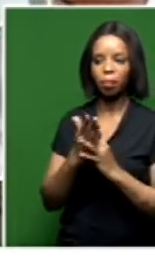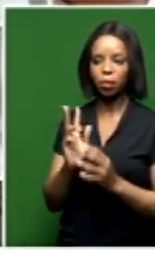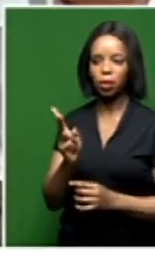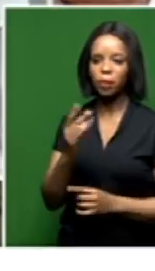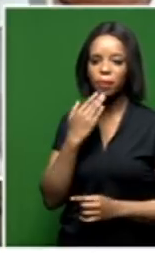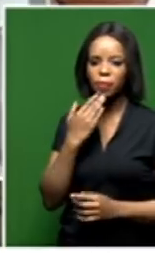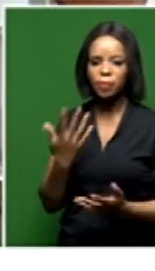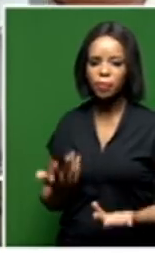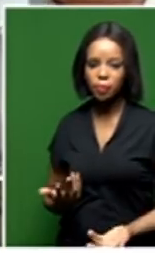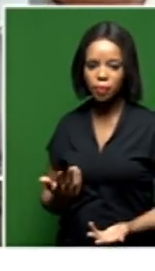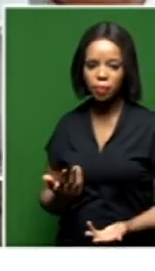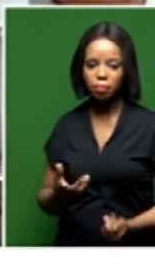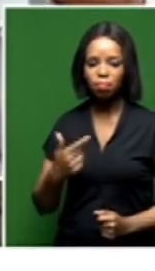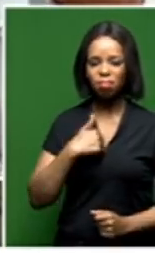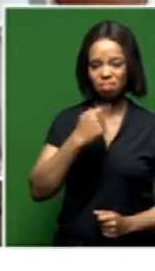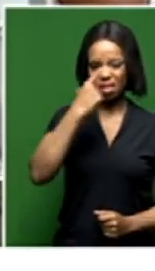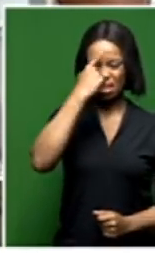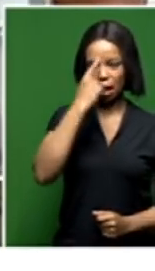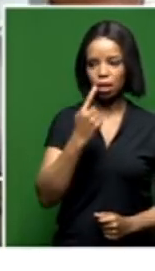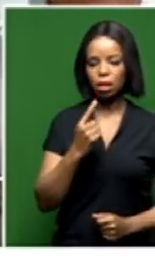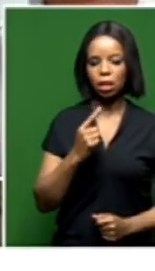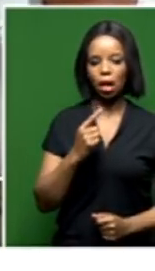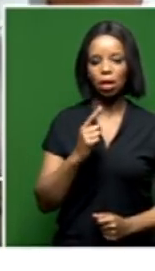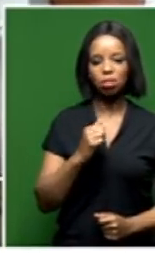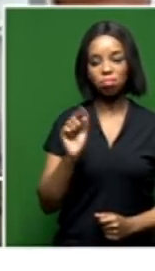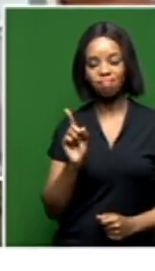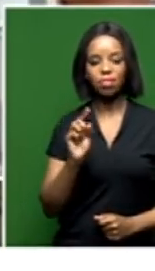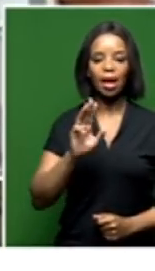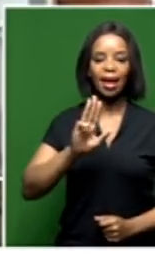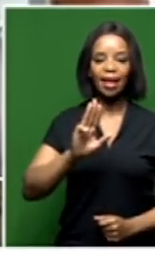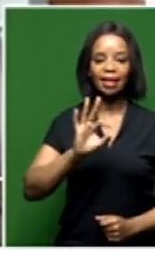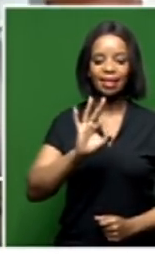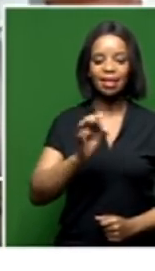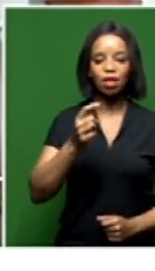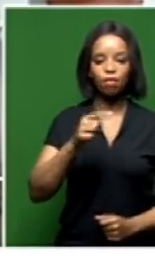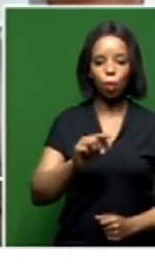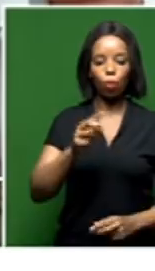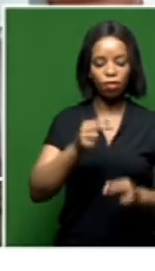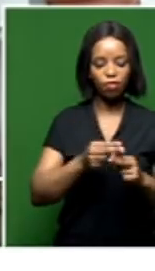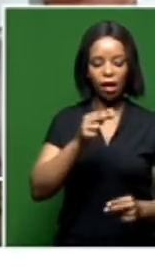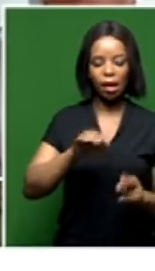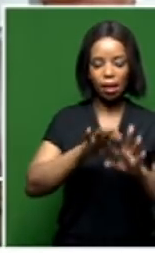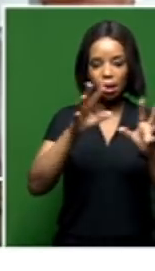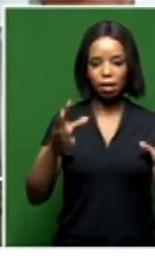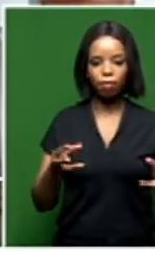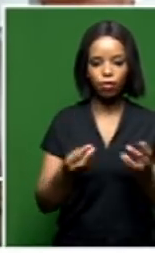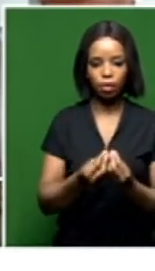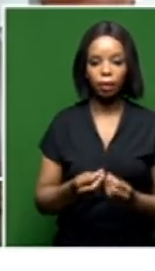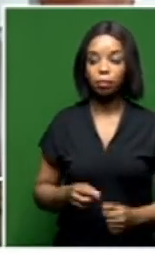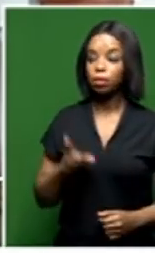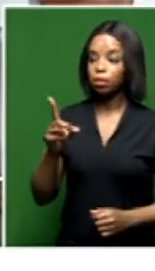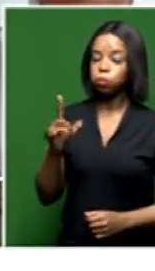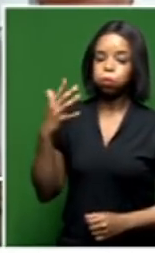think my aggregate was 93 for the finals now. That's brilliant. That is absolutely incredible. I mean,